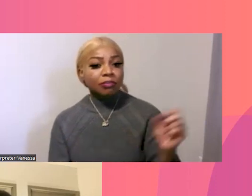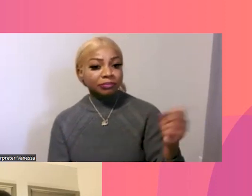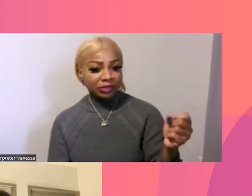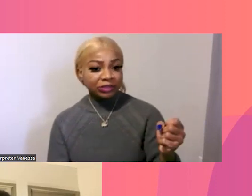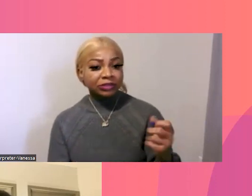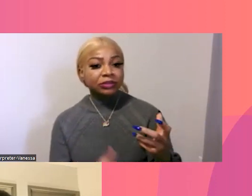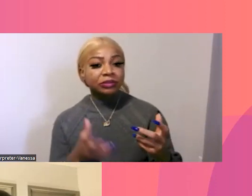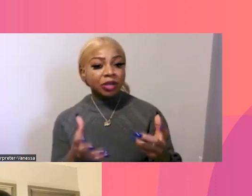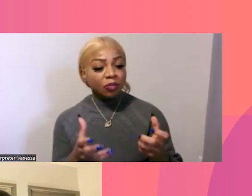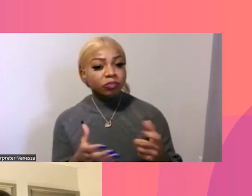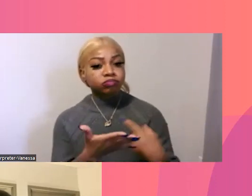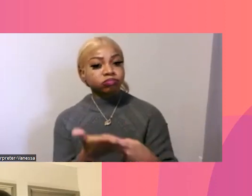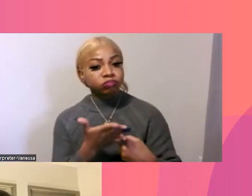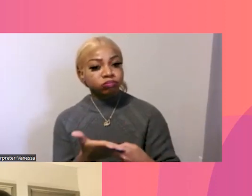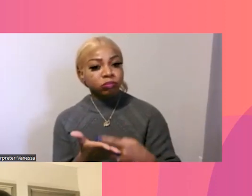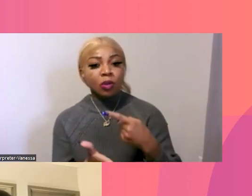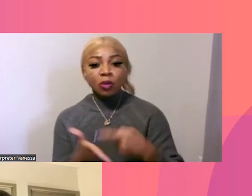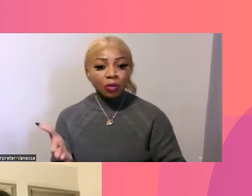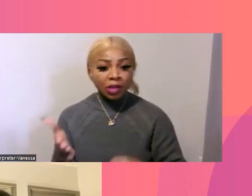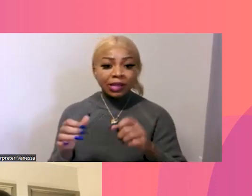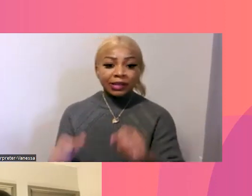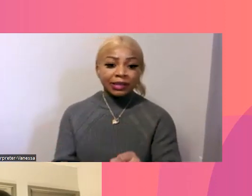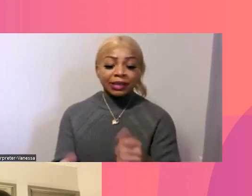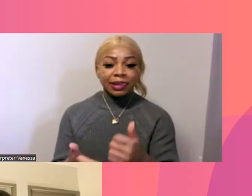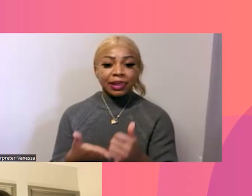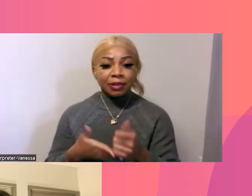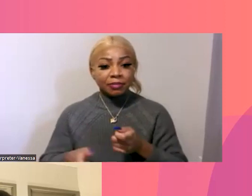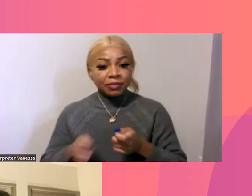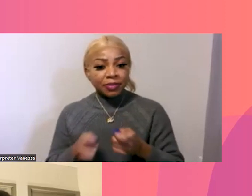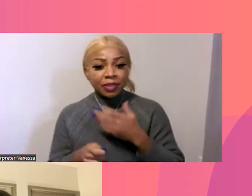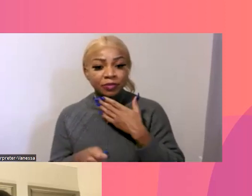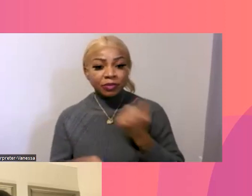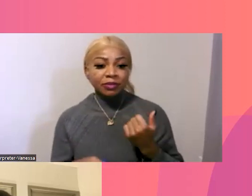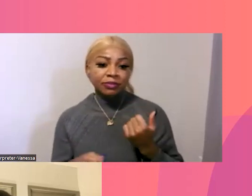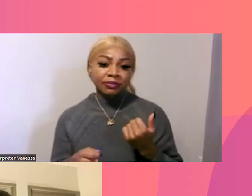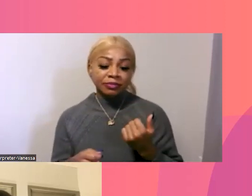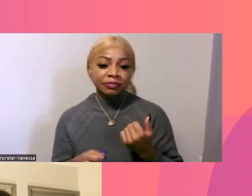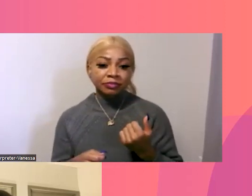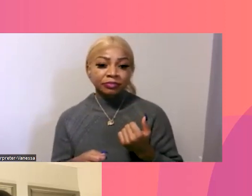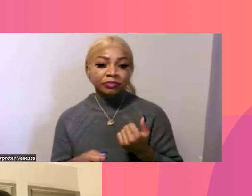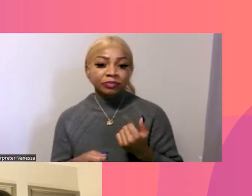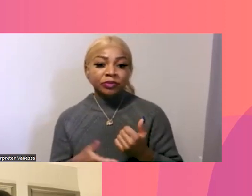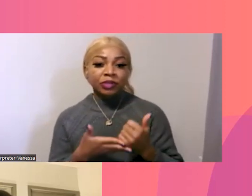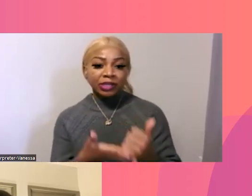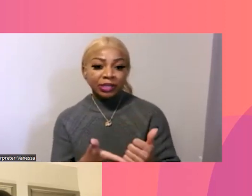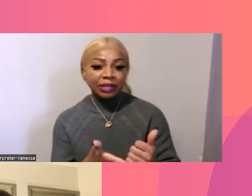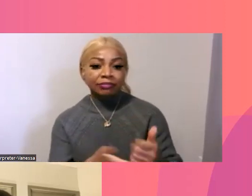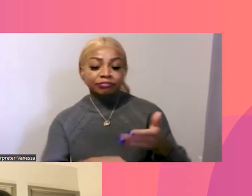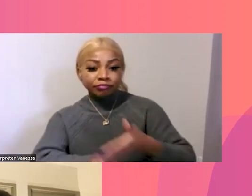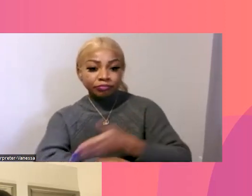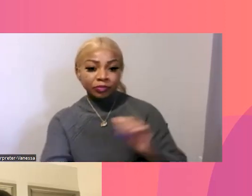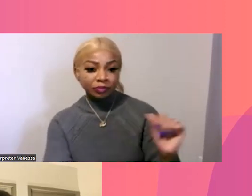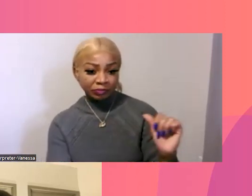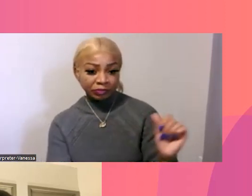about what we can do around my weight to manage my arthritis, for example. If you've had the conversation with your patient, one